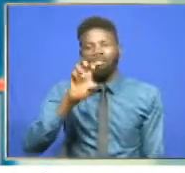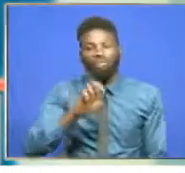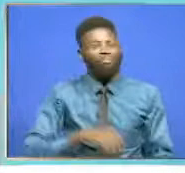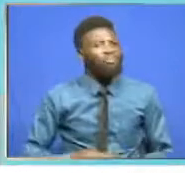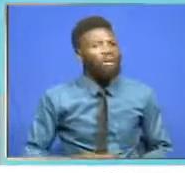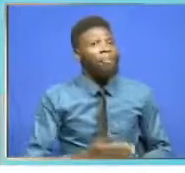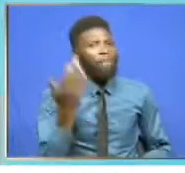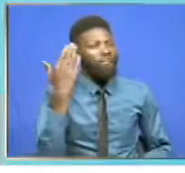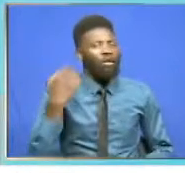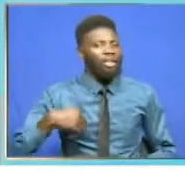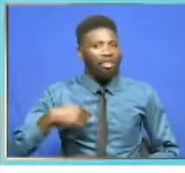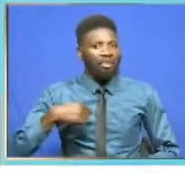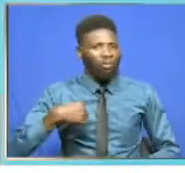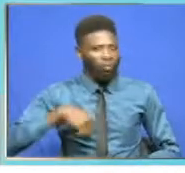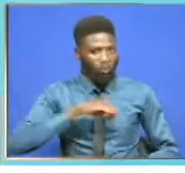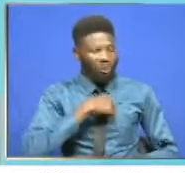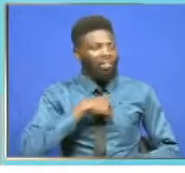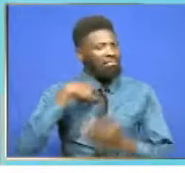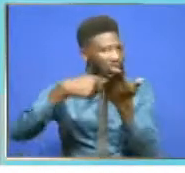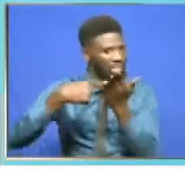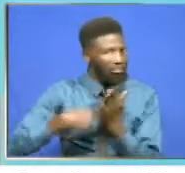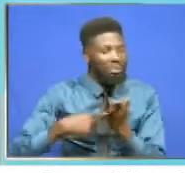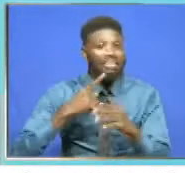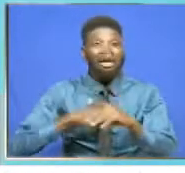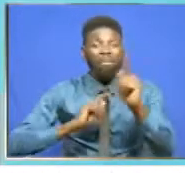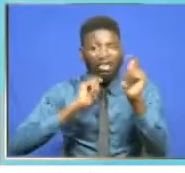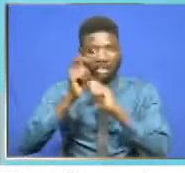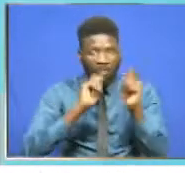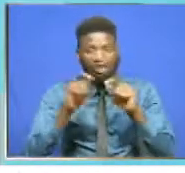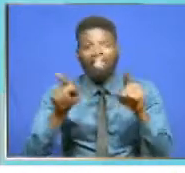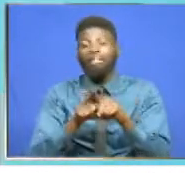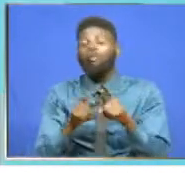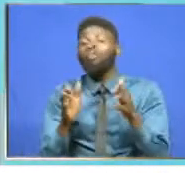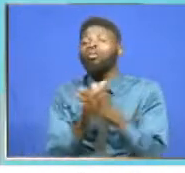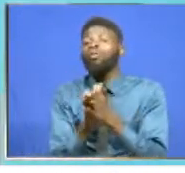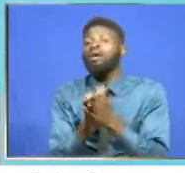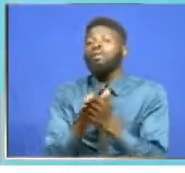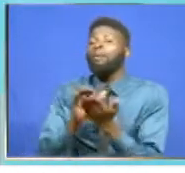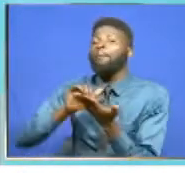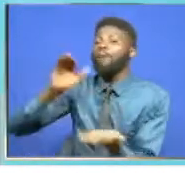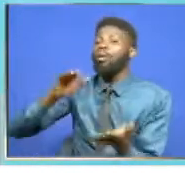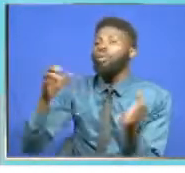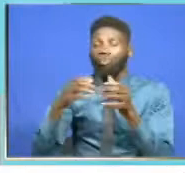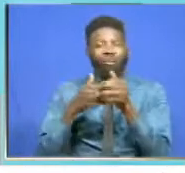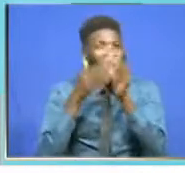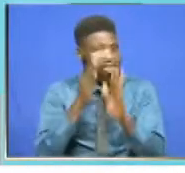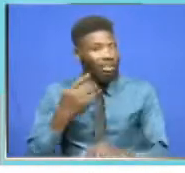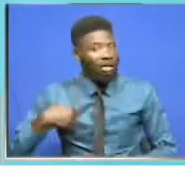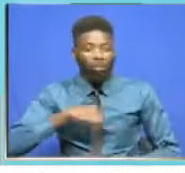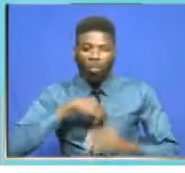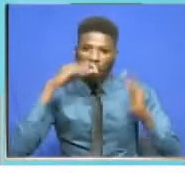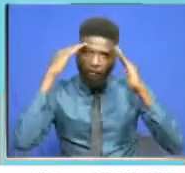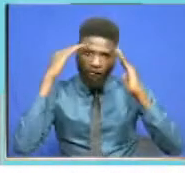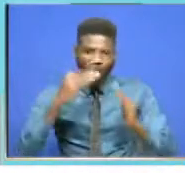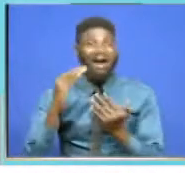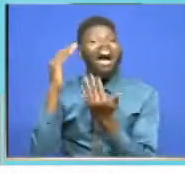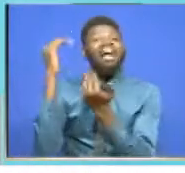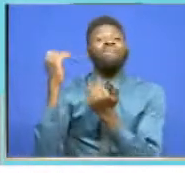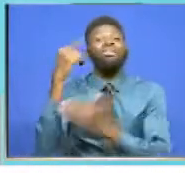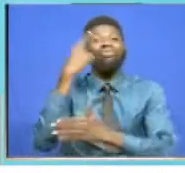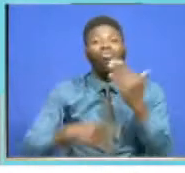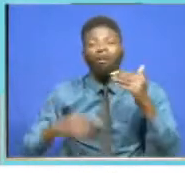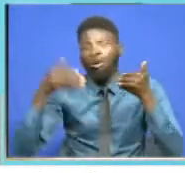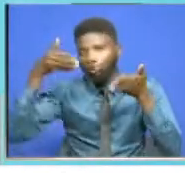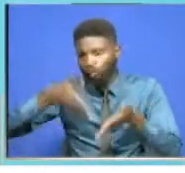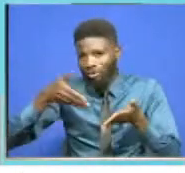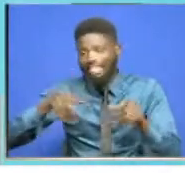and even during the interview with the Majority Leader, what we asked and what we are keen on is the expectations that lie ahead today. And I'd just like